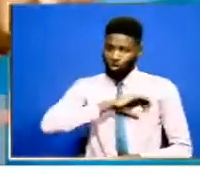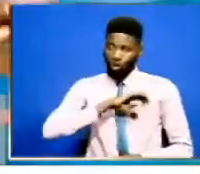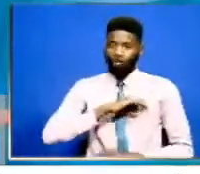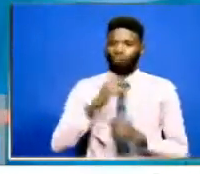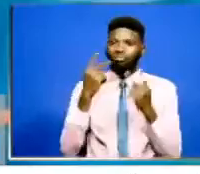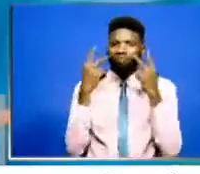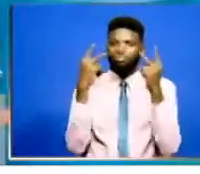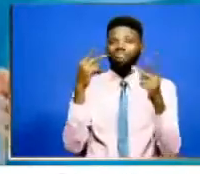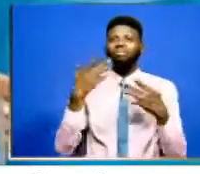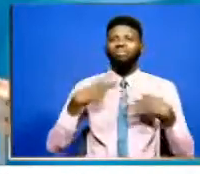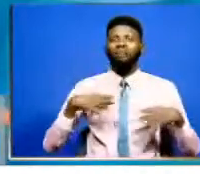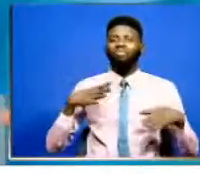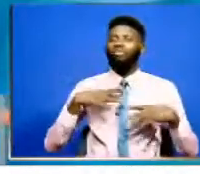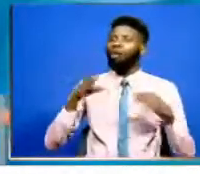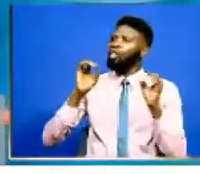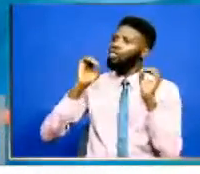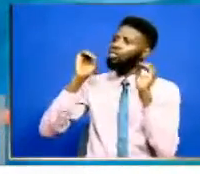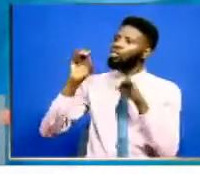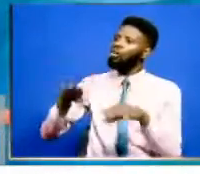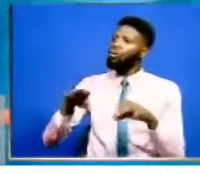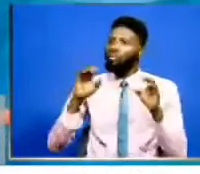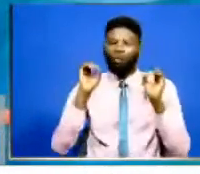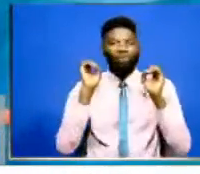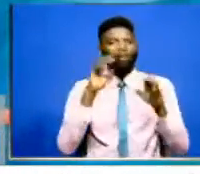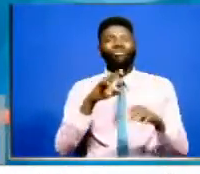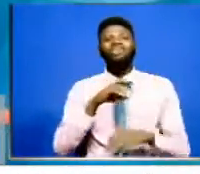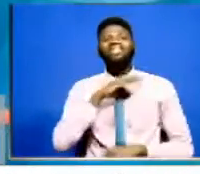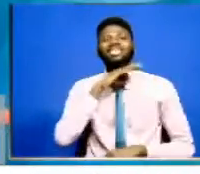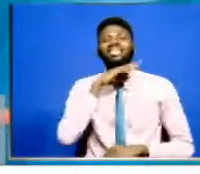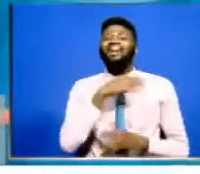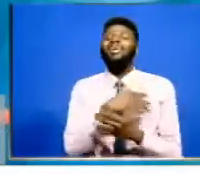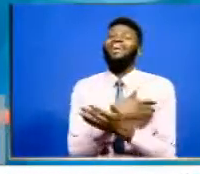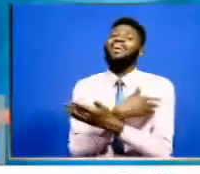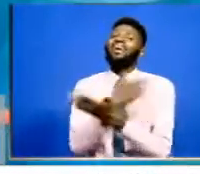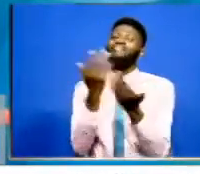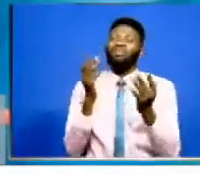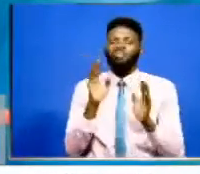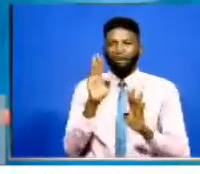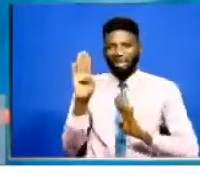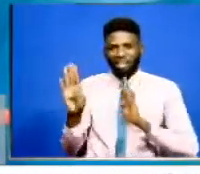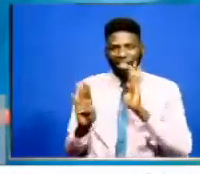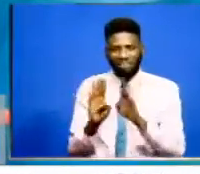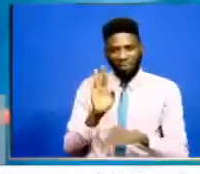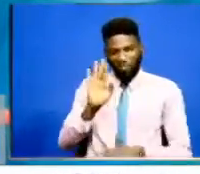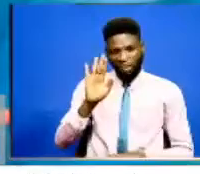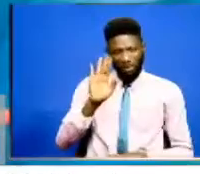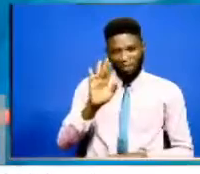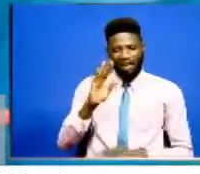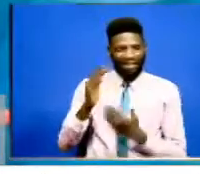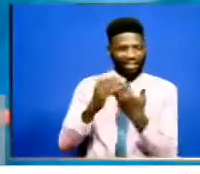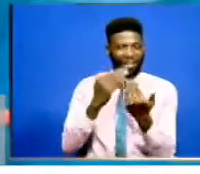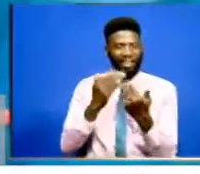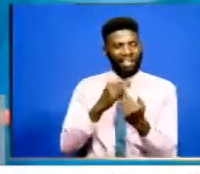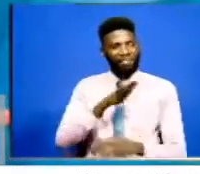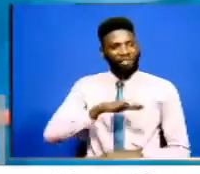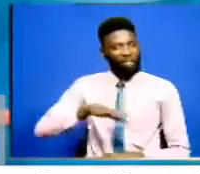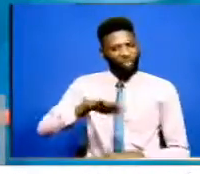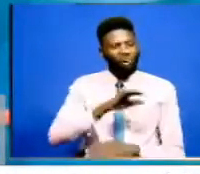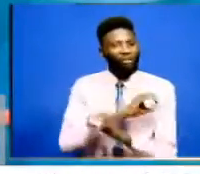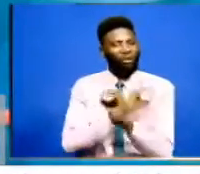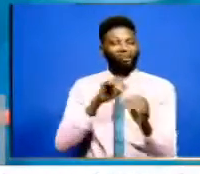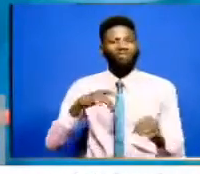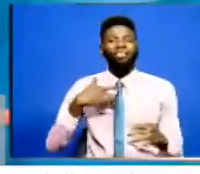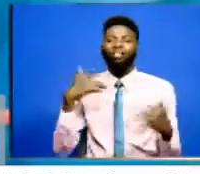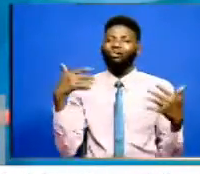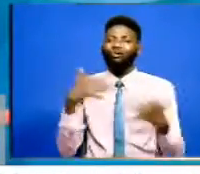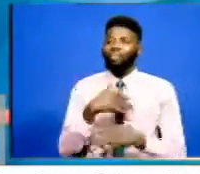throwing waste here and there, really the behavior toward the environment is really shocking. Kenya, you